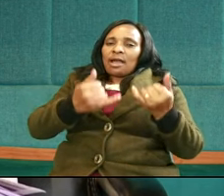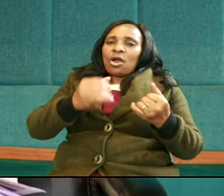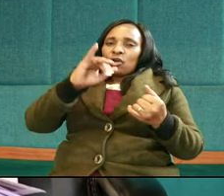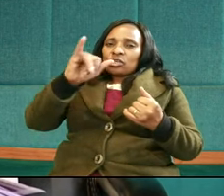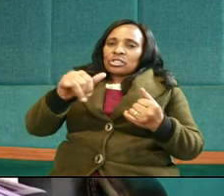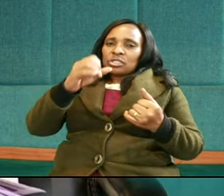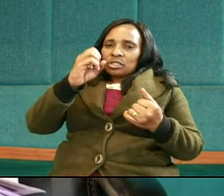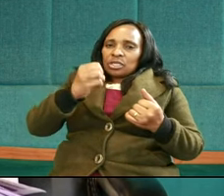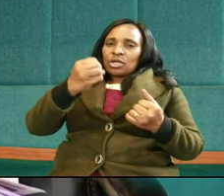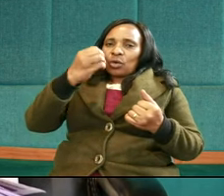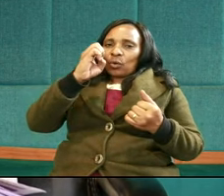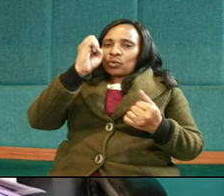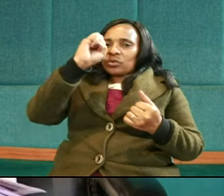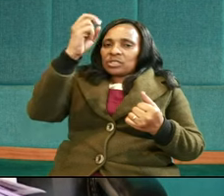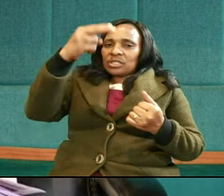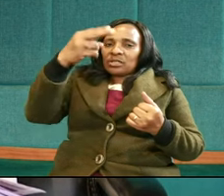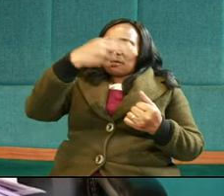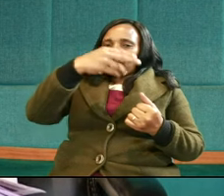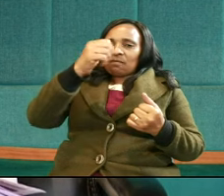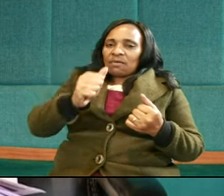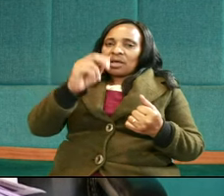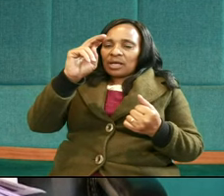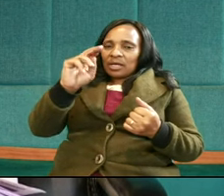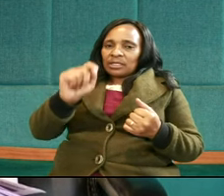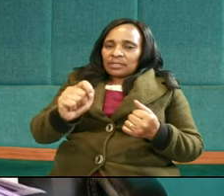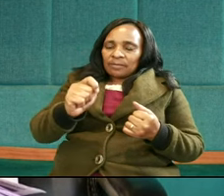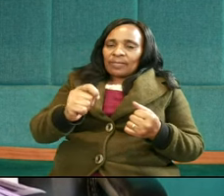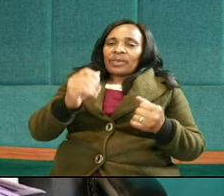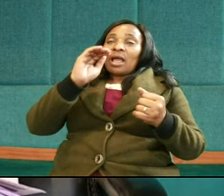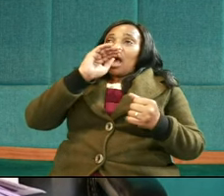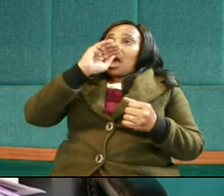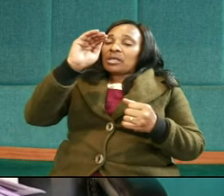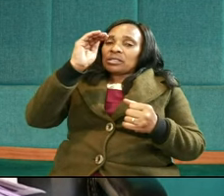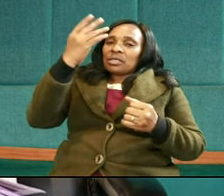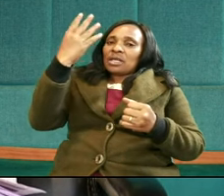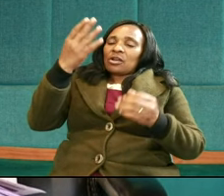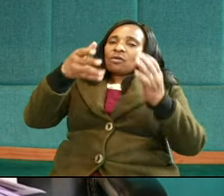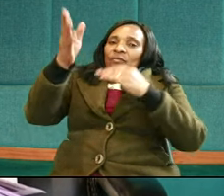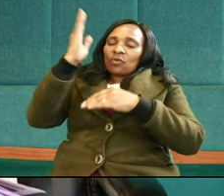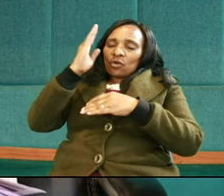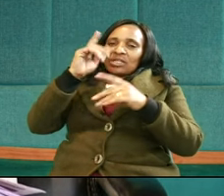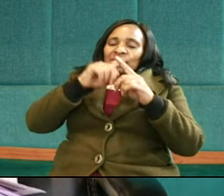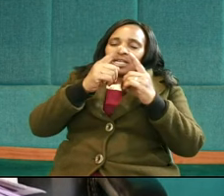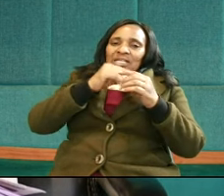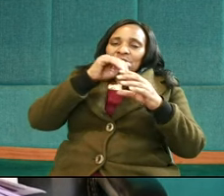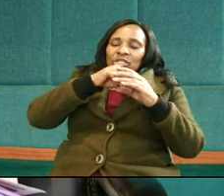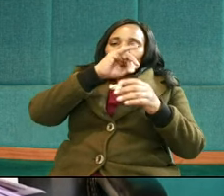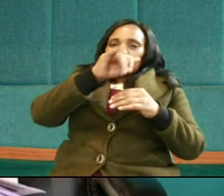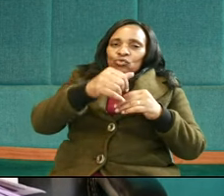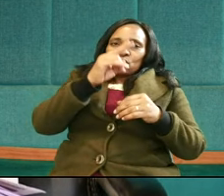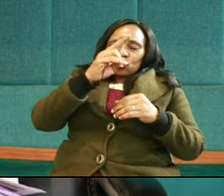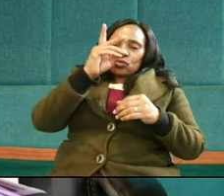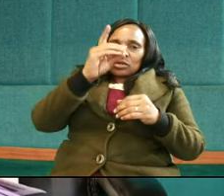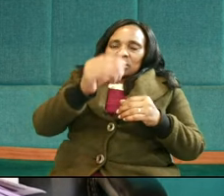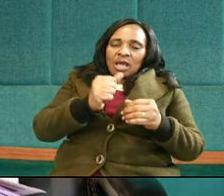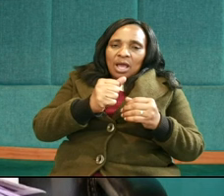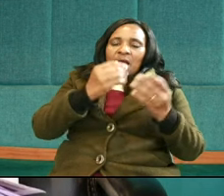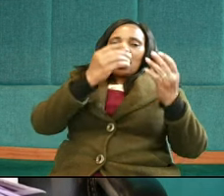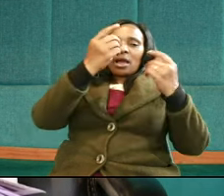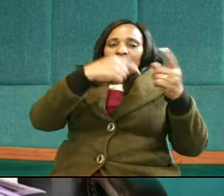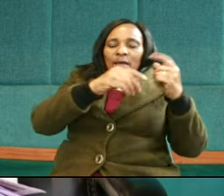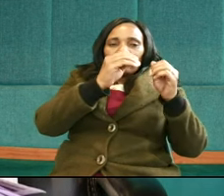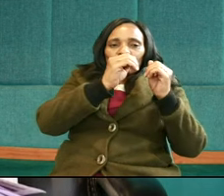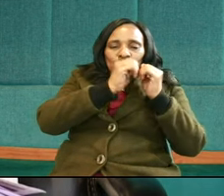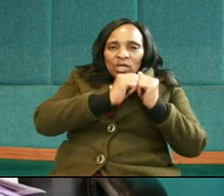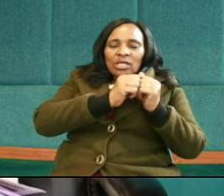Jehoshaphat resolved to inquire of the Lord, and he proclaimed a fast for all Judah. The people of Judah came together to seek help from the